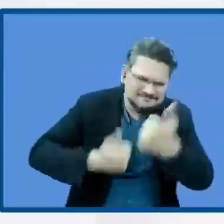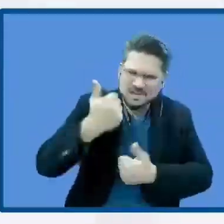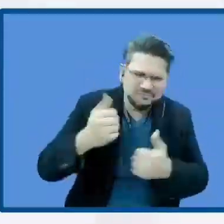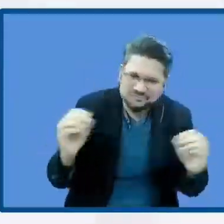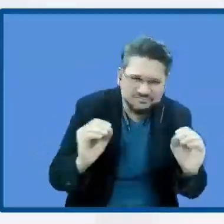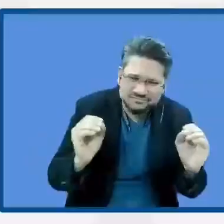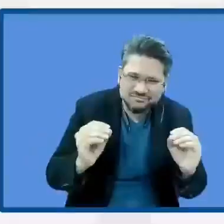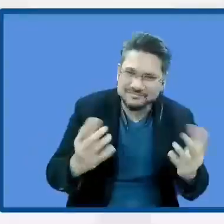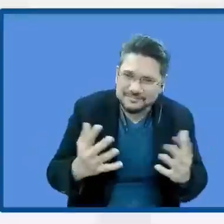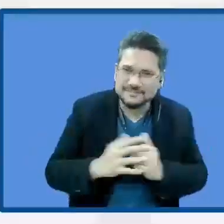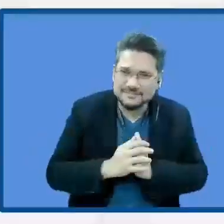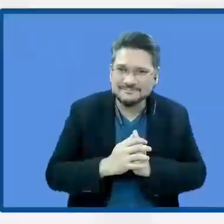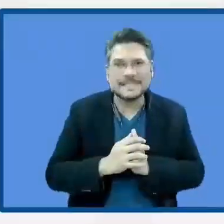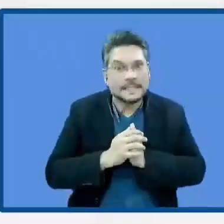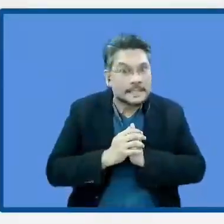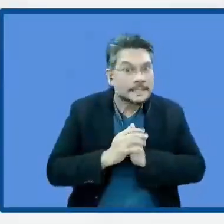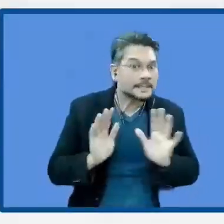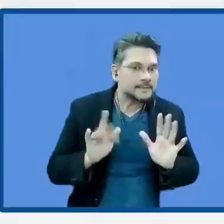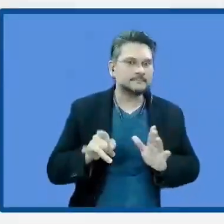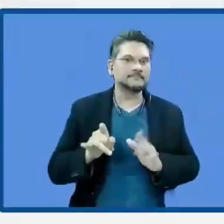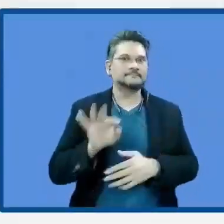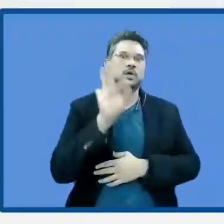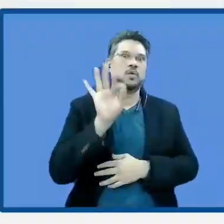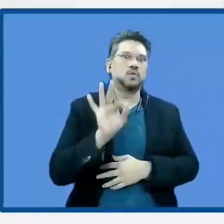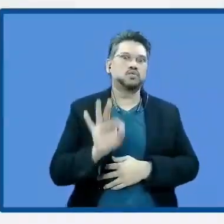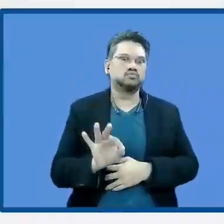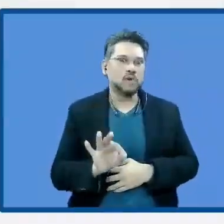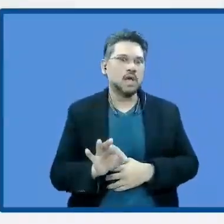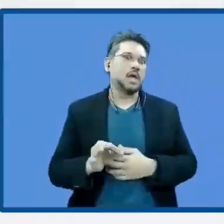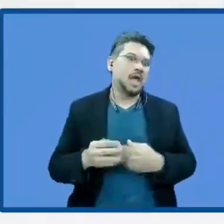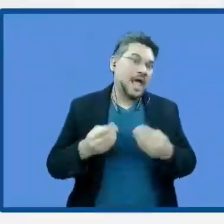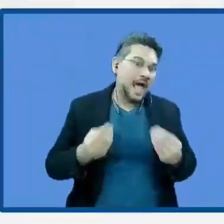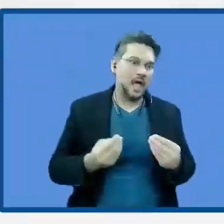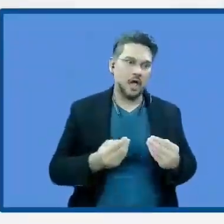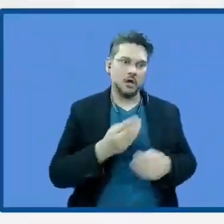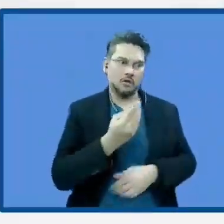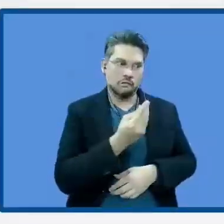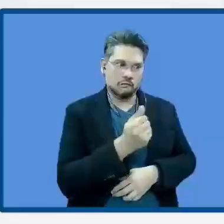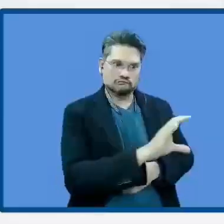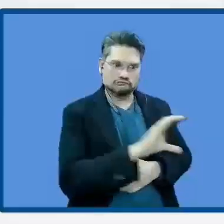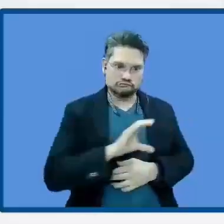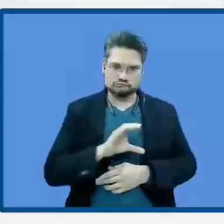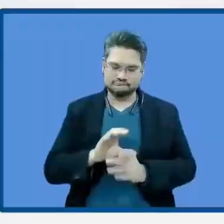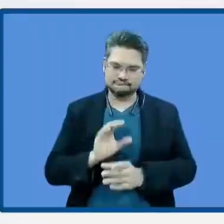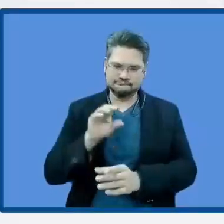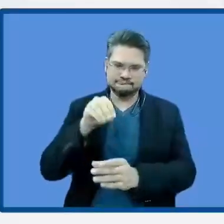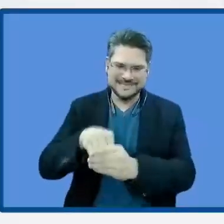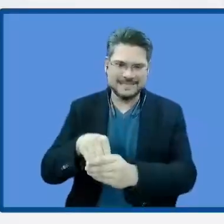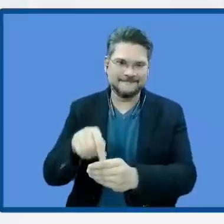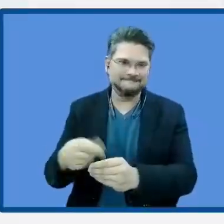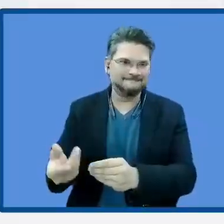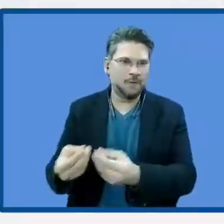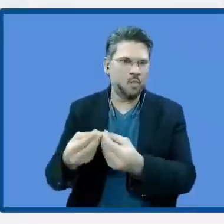the questioning on how investment ends up being wasted.